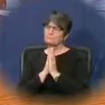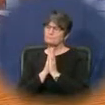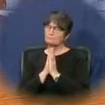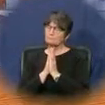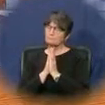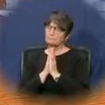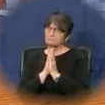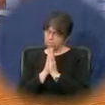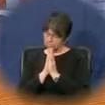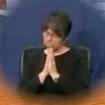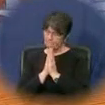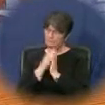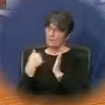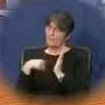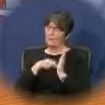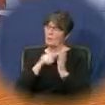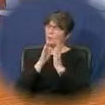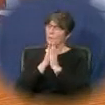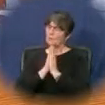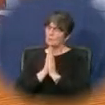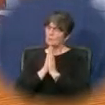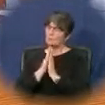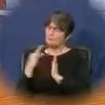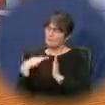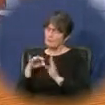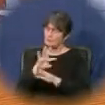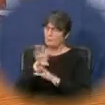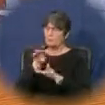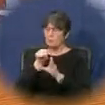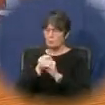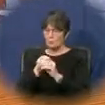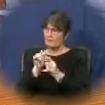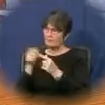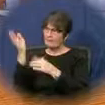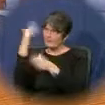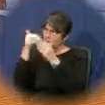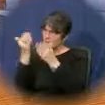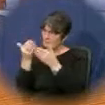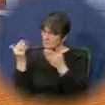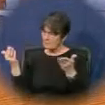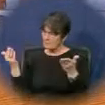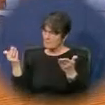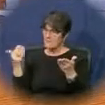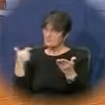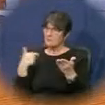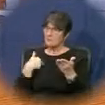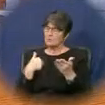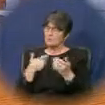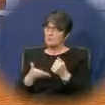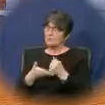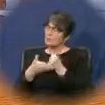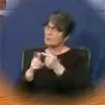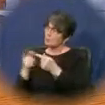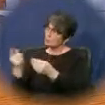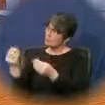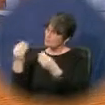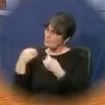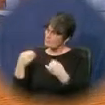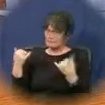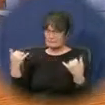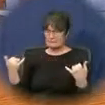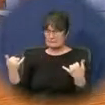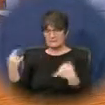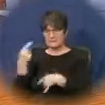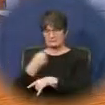Grant, O Lord, we pray, that benefiting from participation in heavenly things, we may be helped by what you give in this present